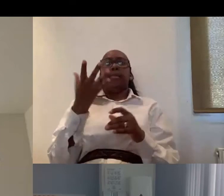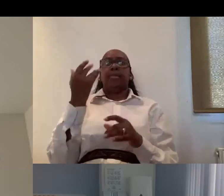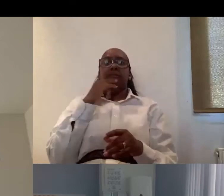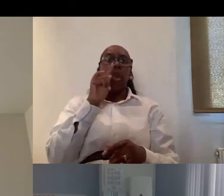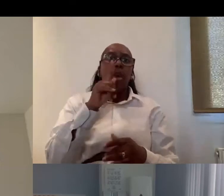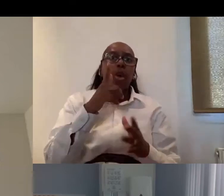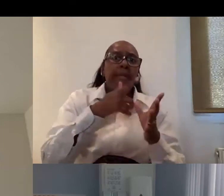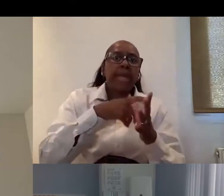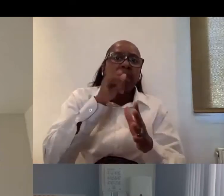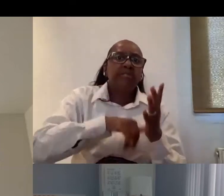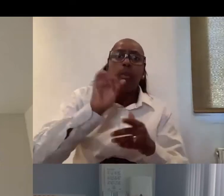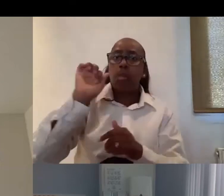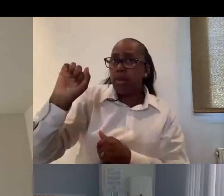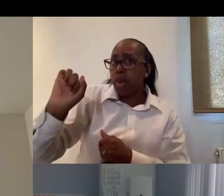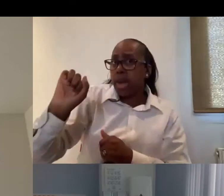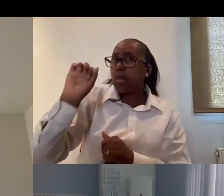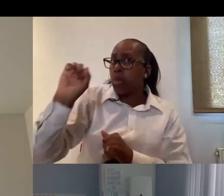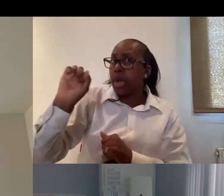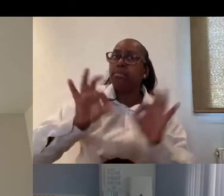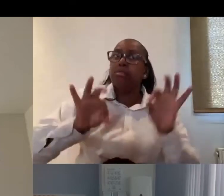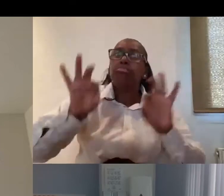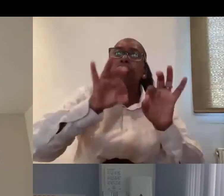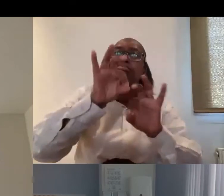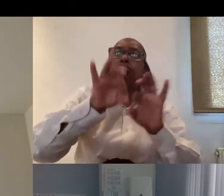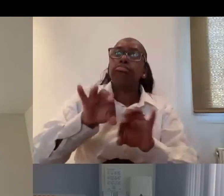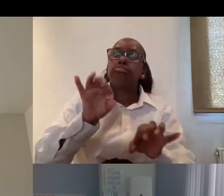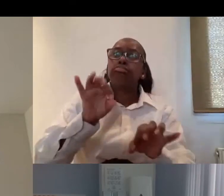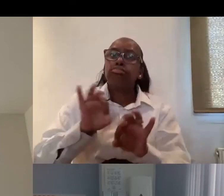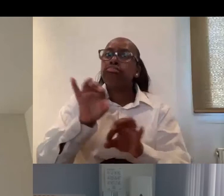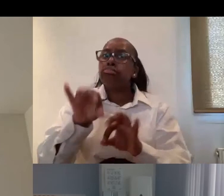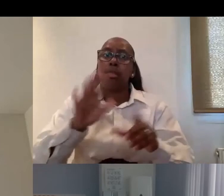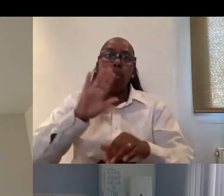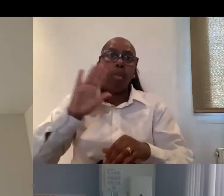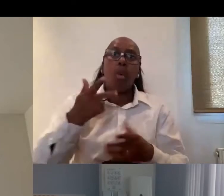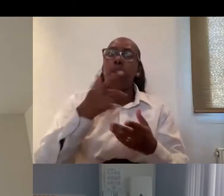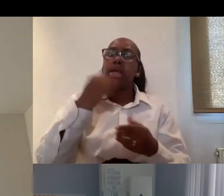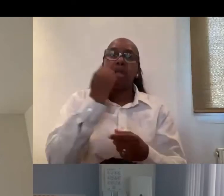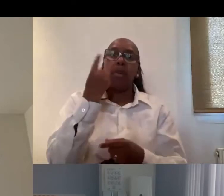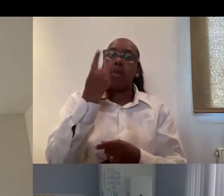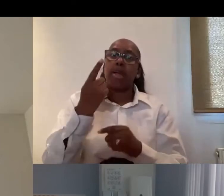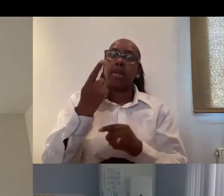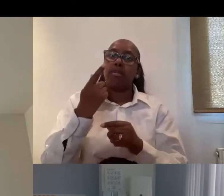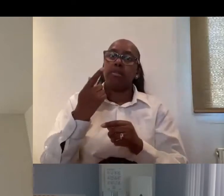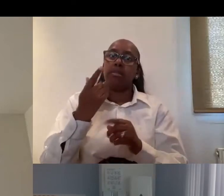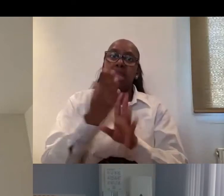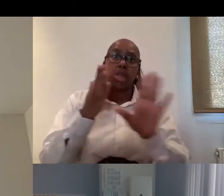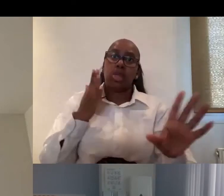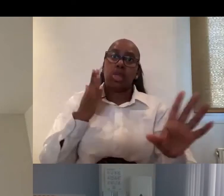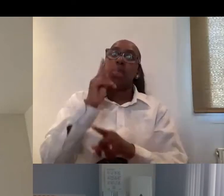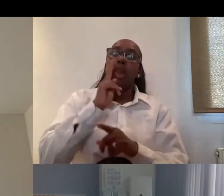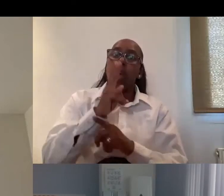your application at every step. Well, in the case of these vaccines, you are always number one in the queue. everybody looked